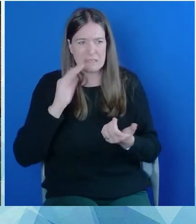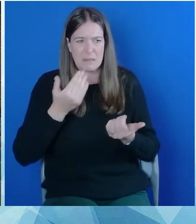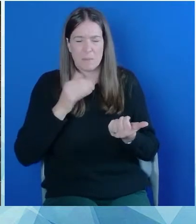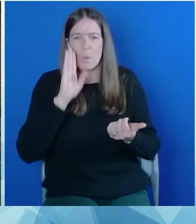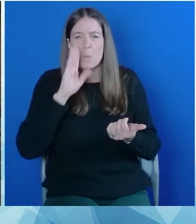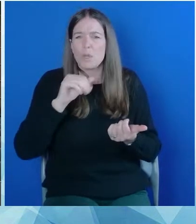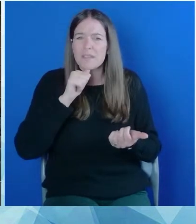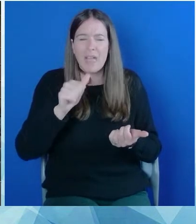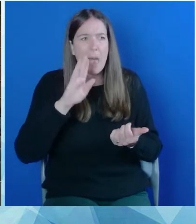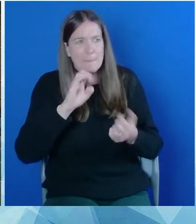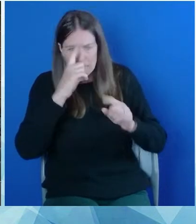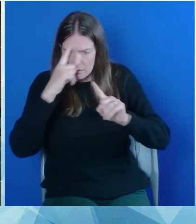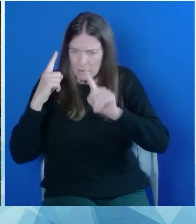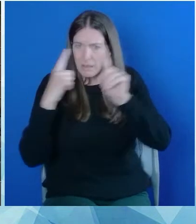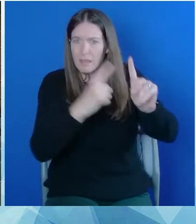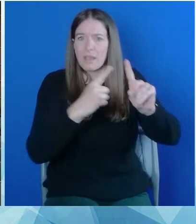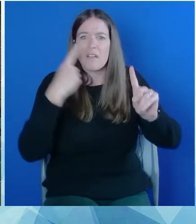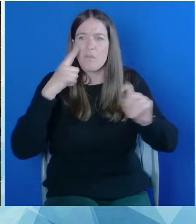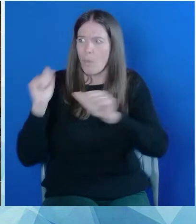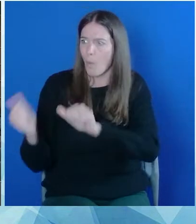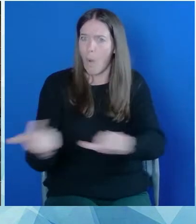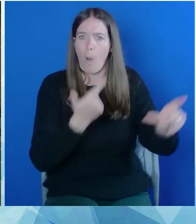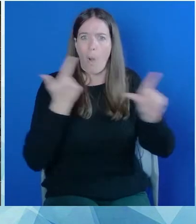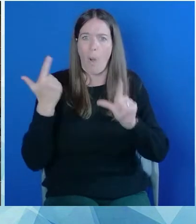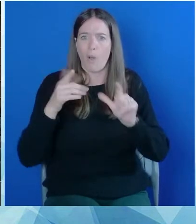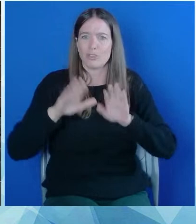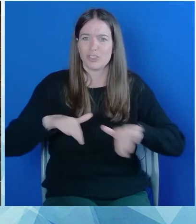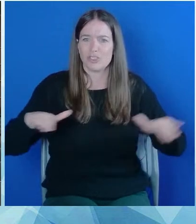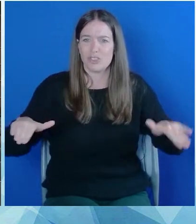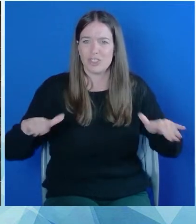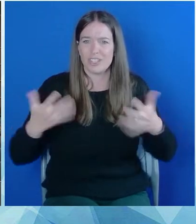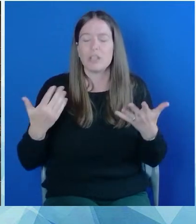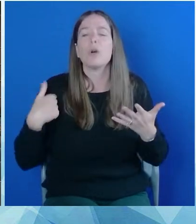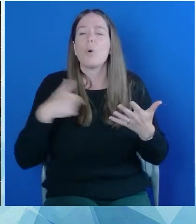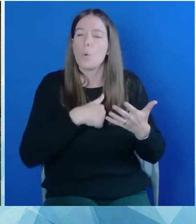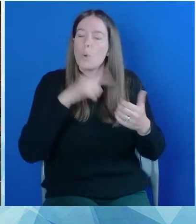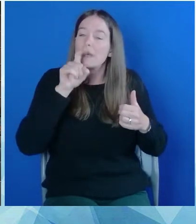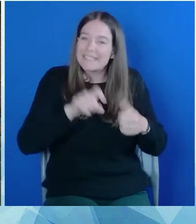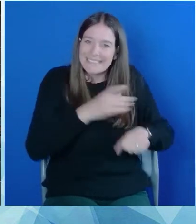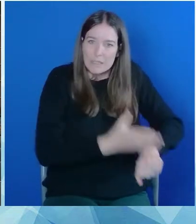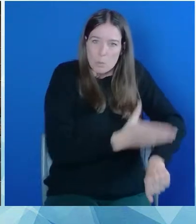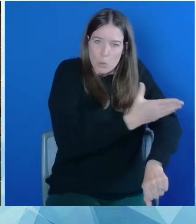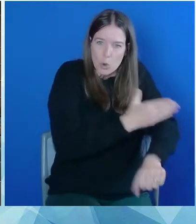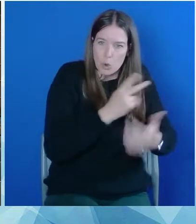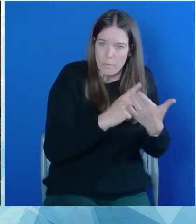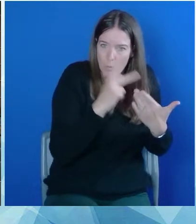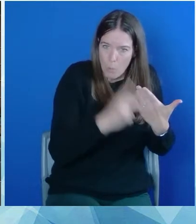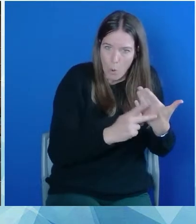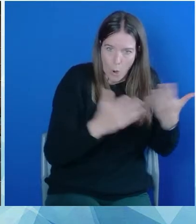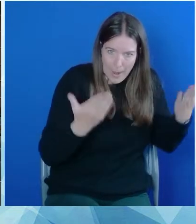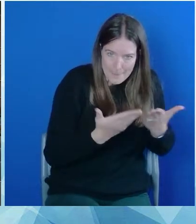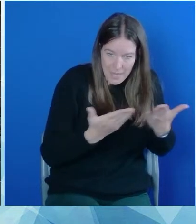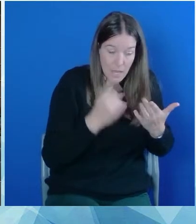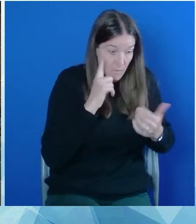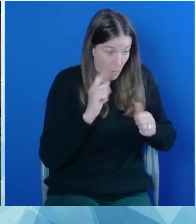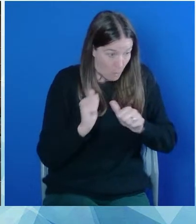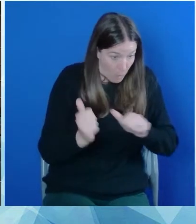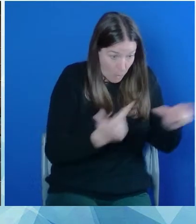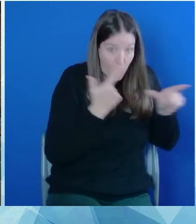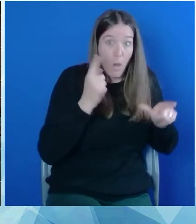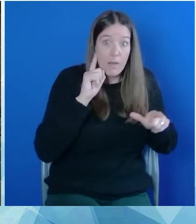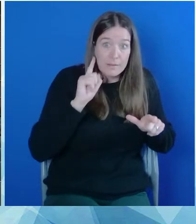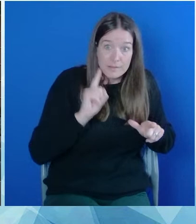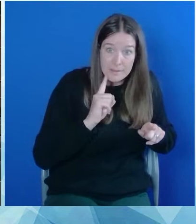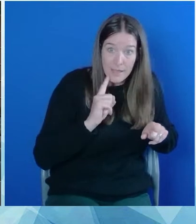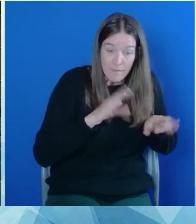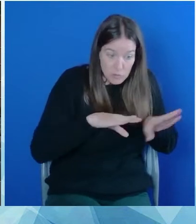to continue to grow the program here and get those kids all up to pace. Get them to where they're all able to go out into the